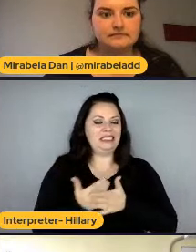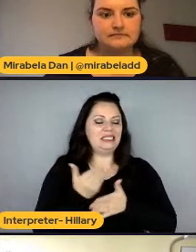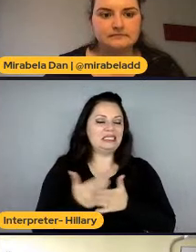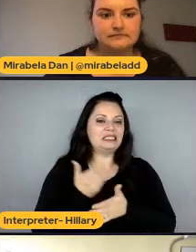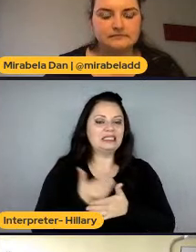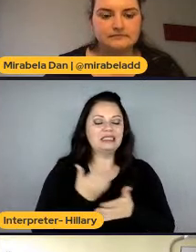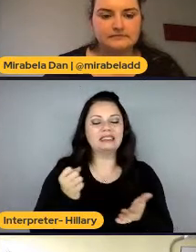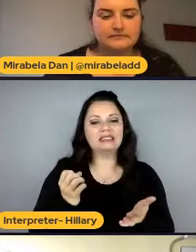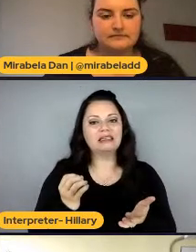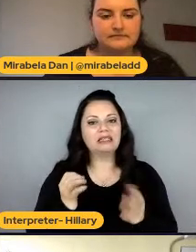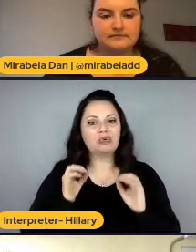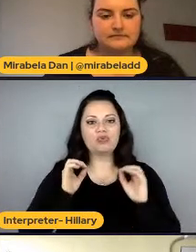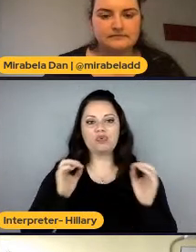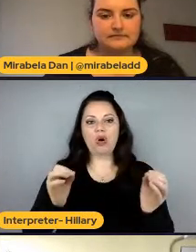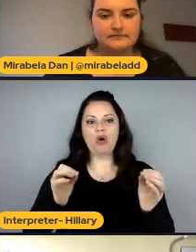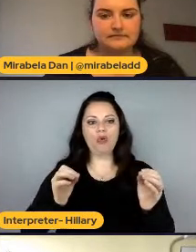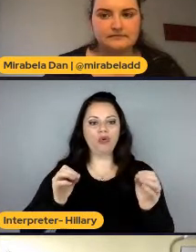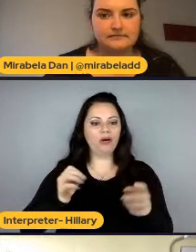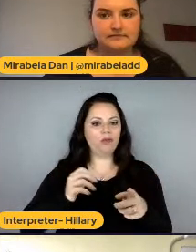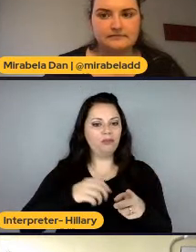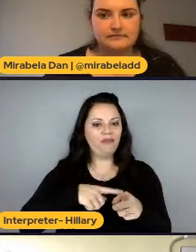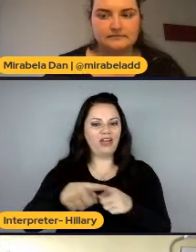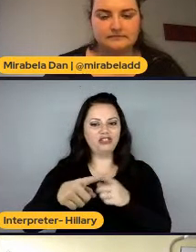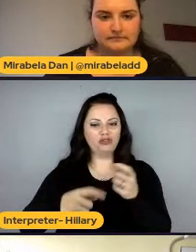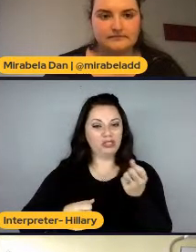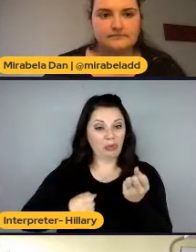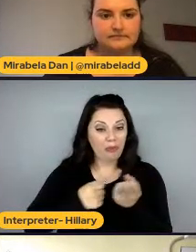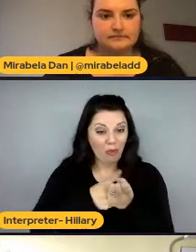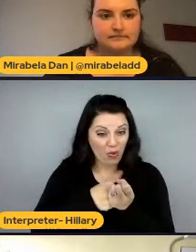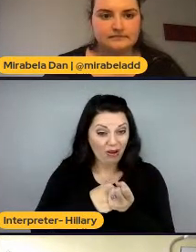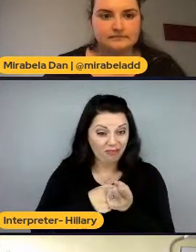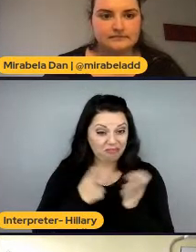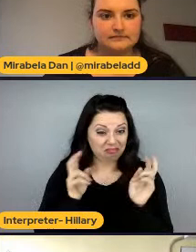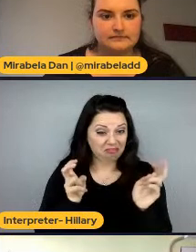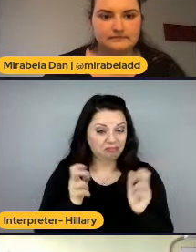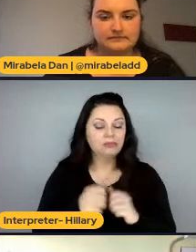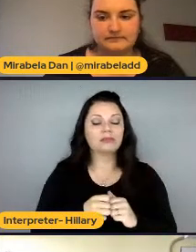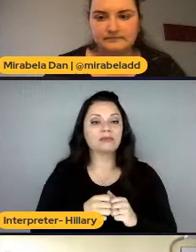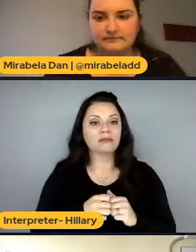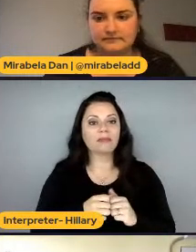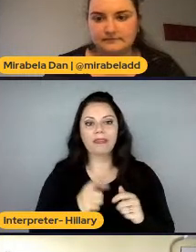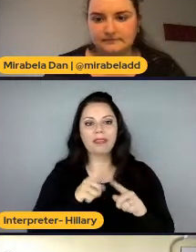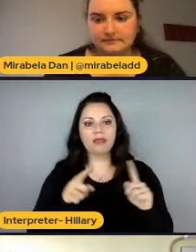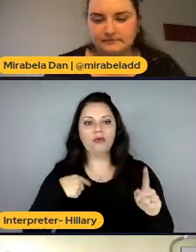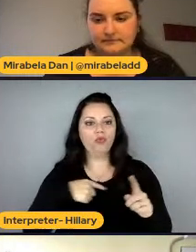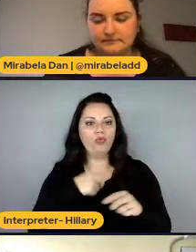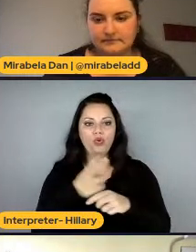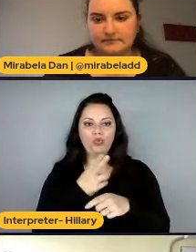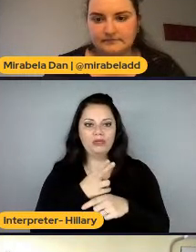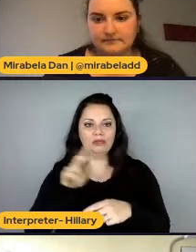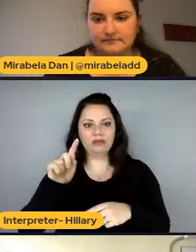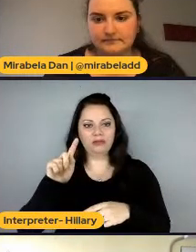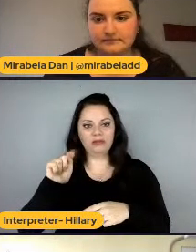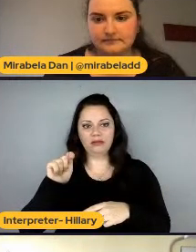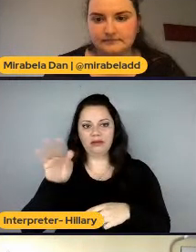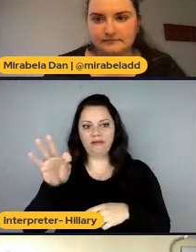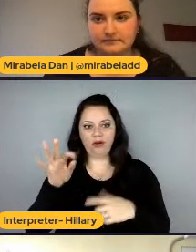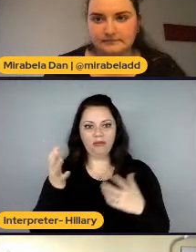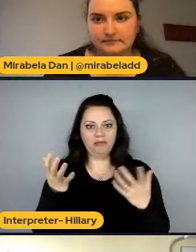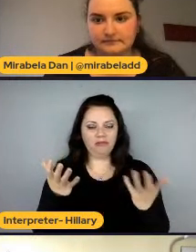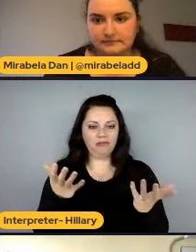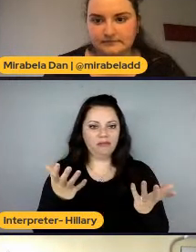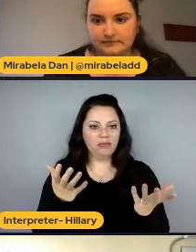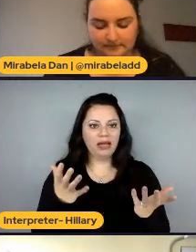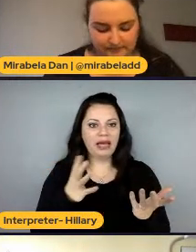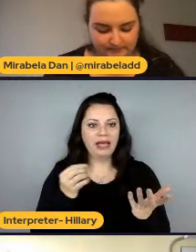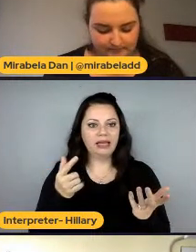no professional support or something to that extent. But as we're just using Terraform under the hood, and we're